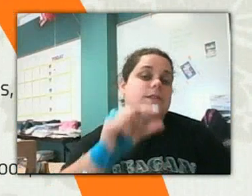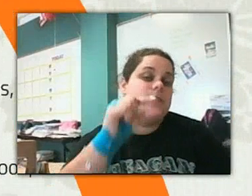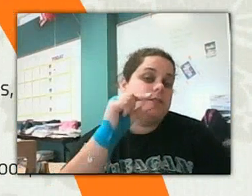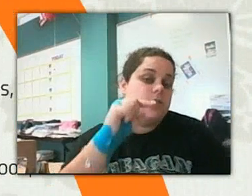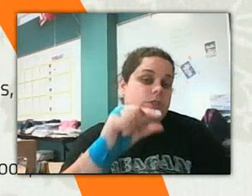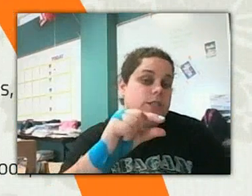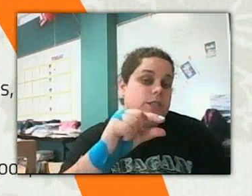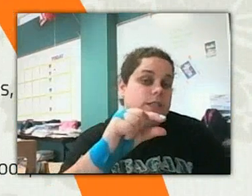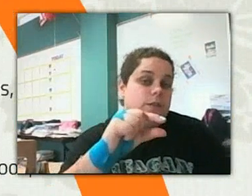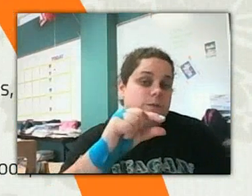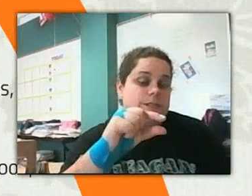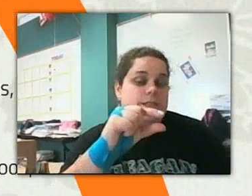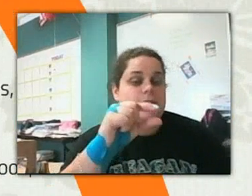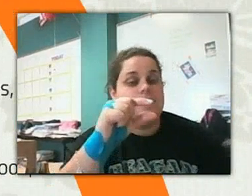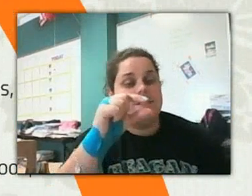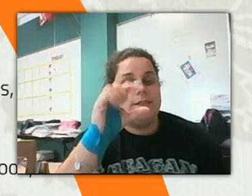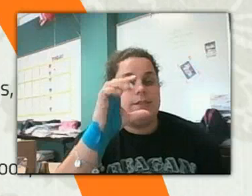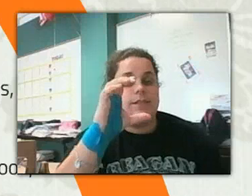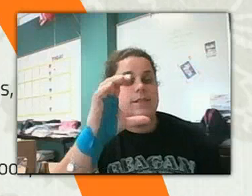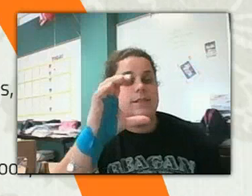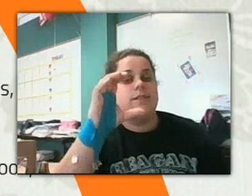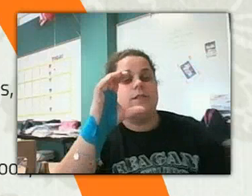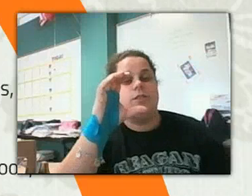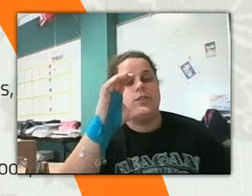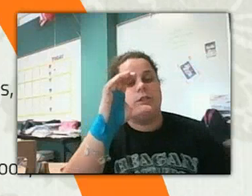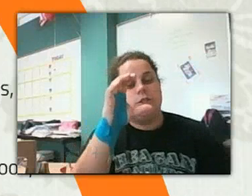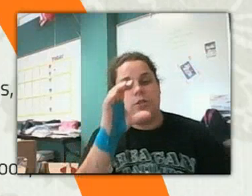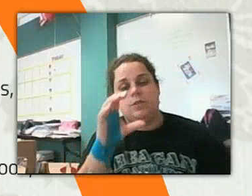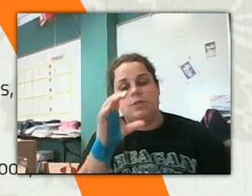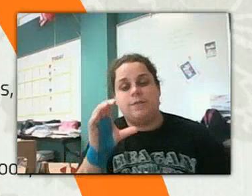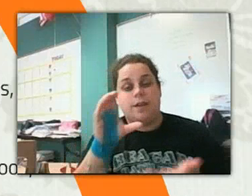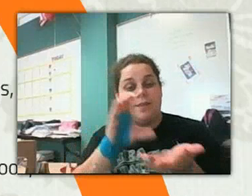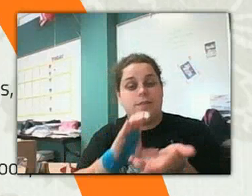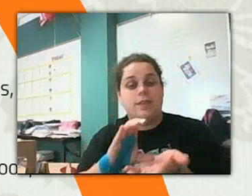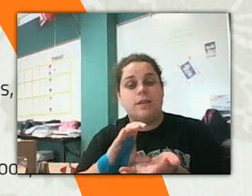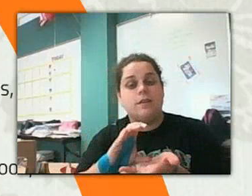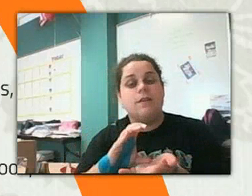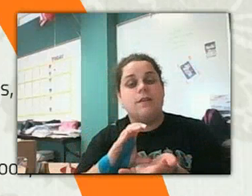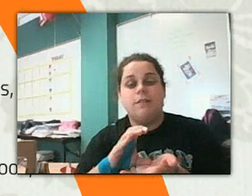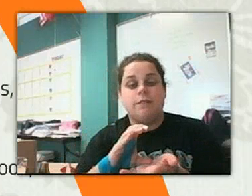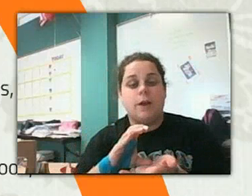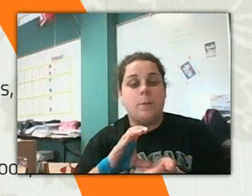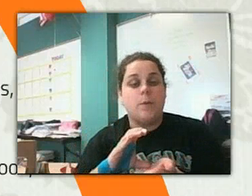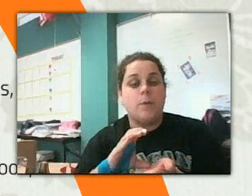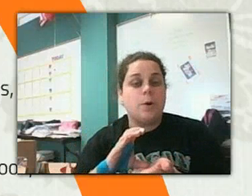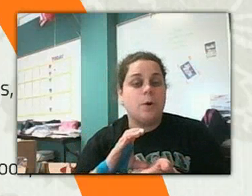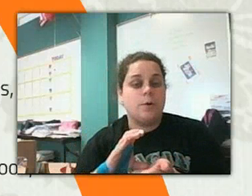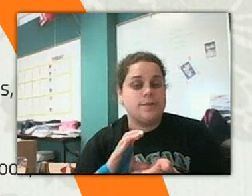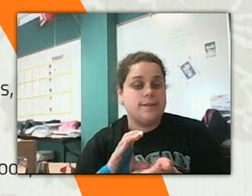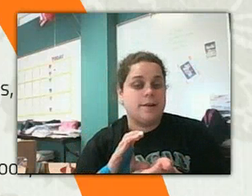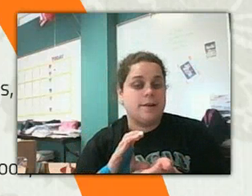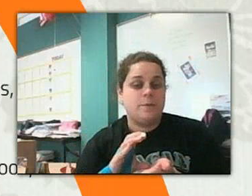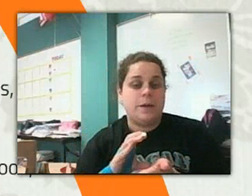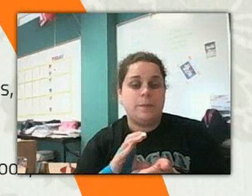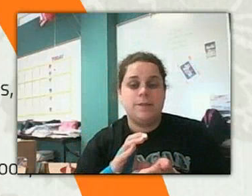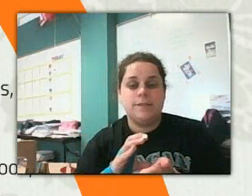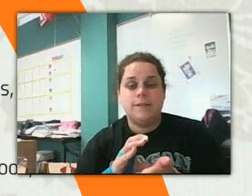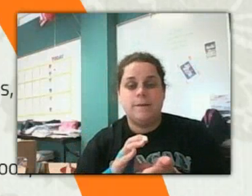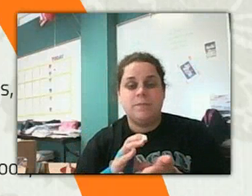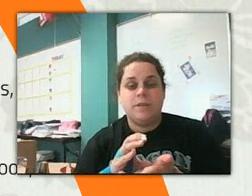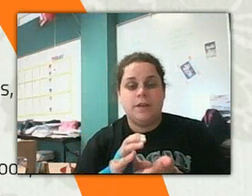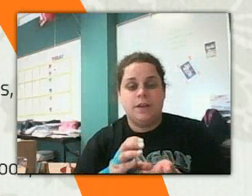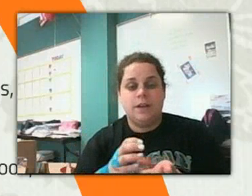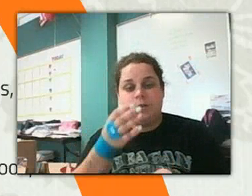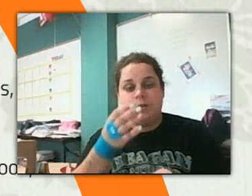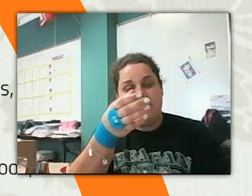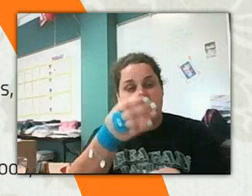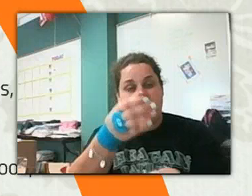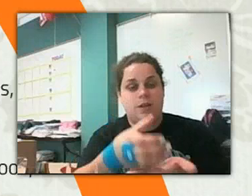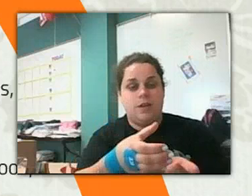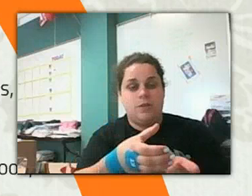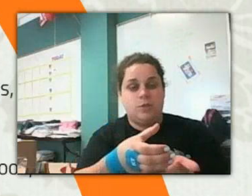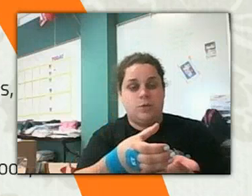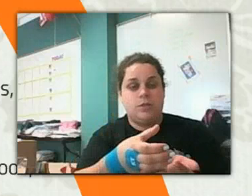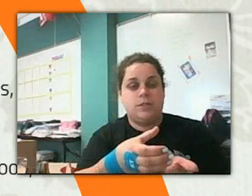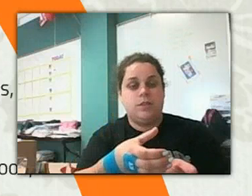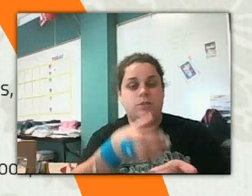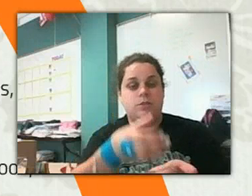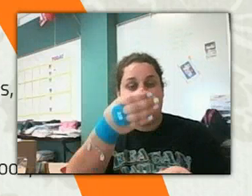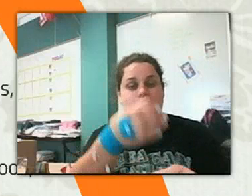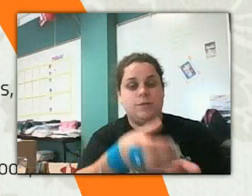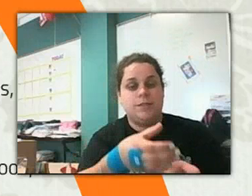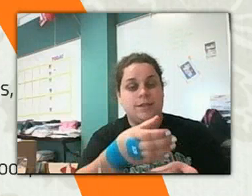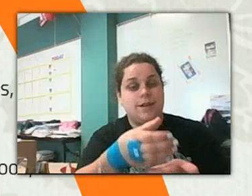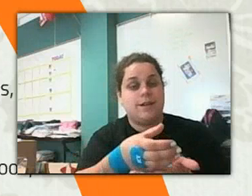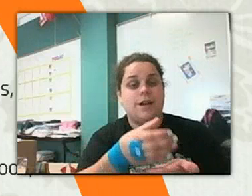CLC, while CLG was thin, CLC is could show something thick, like a book or a stack of papers. It could also be a